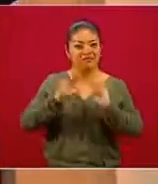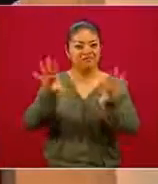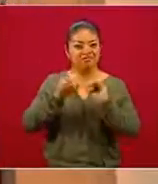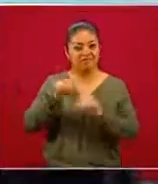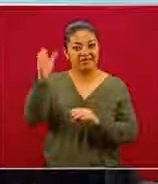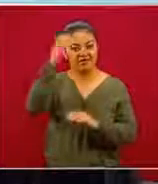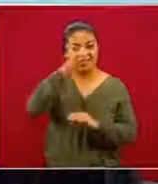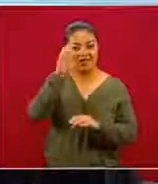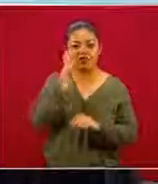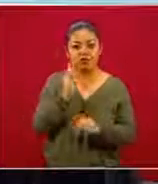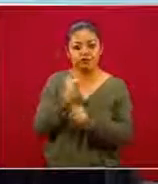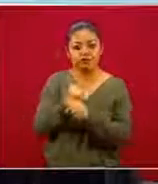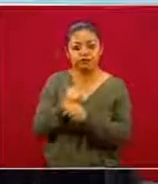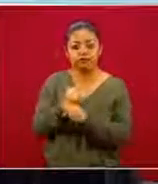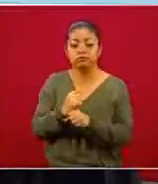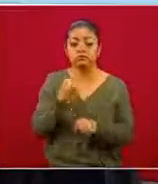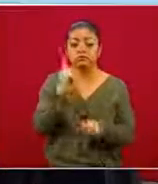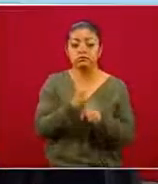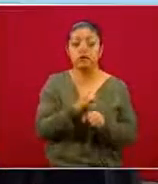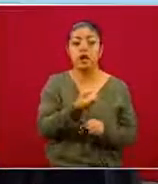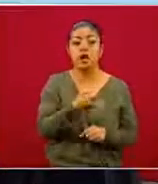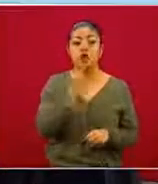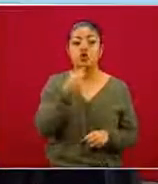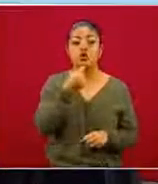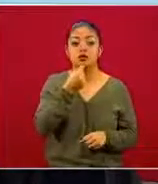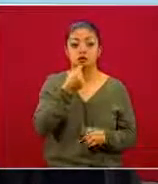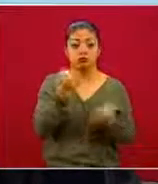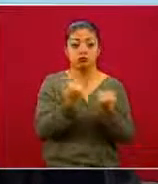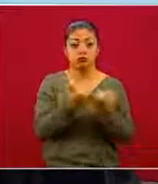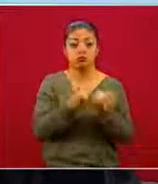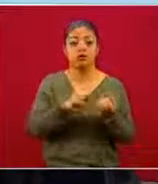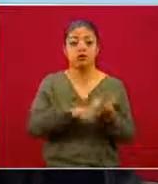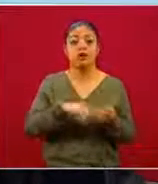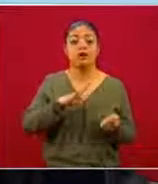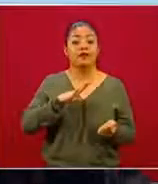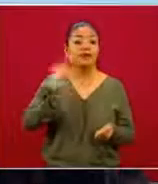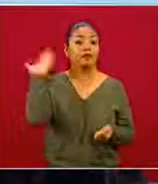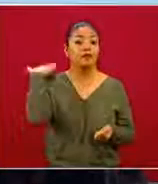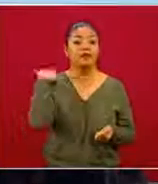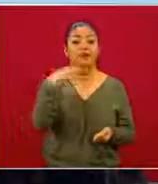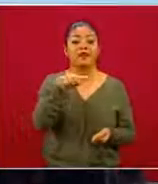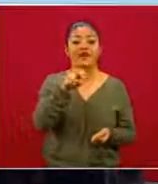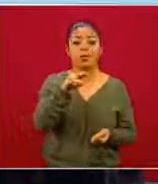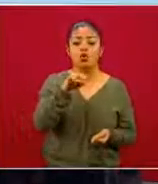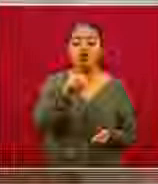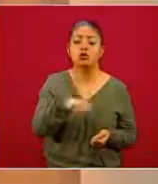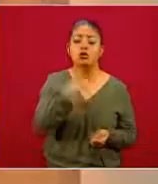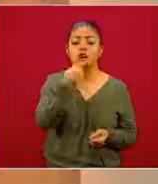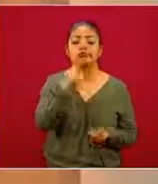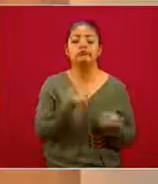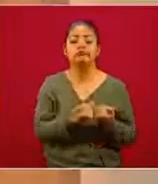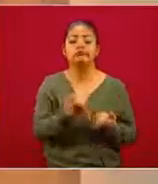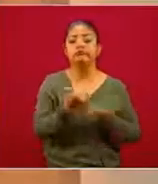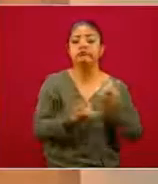another thing that we in children who have been admitted to the ICU with COVID.